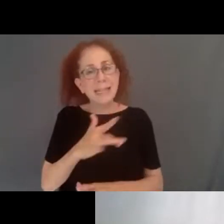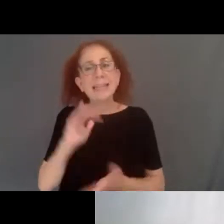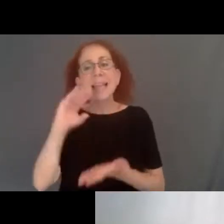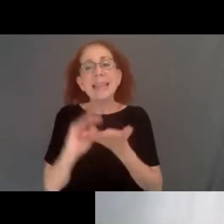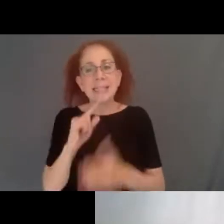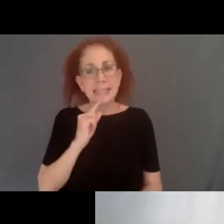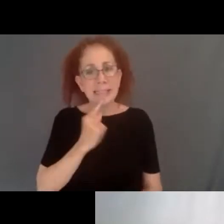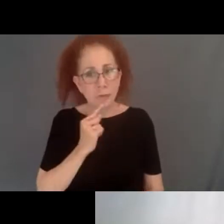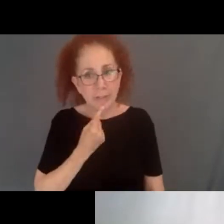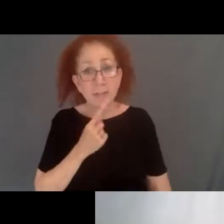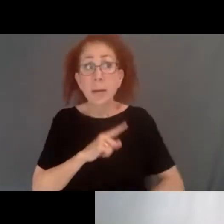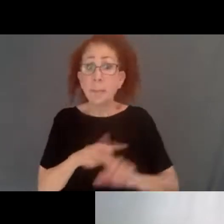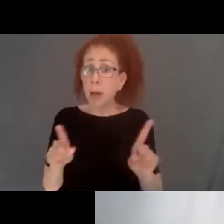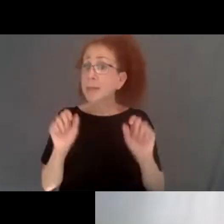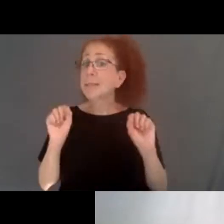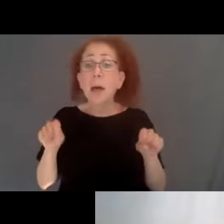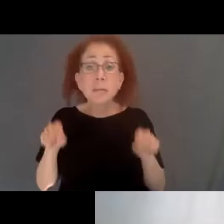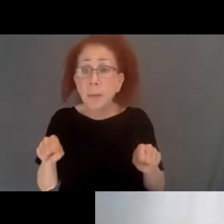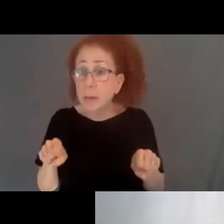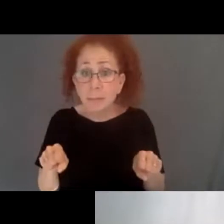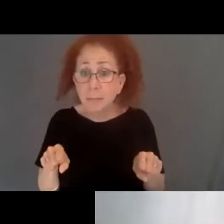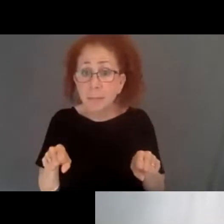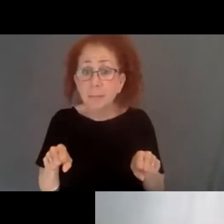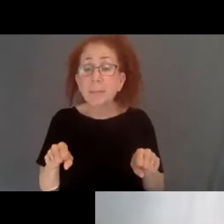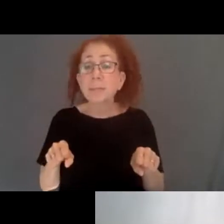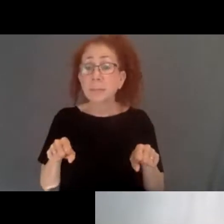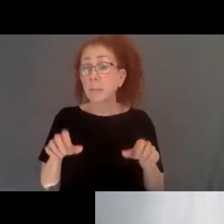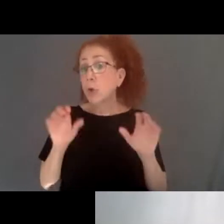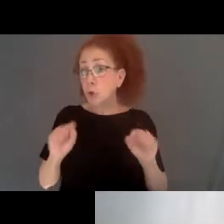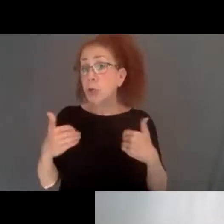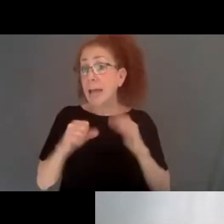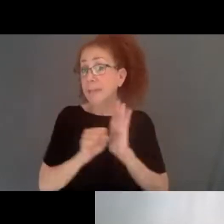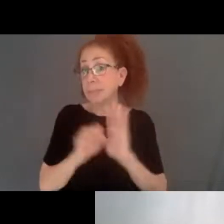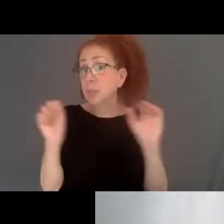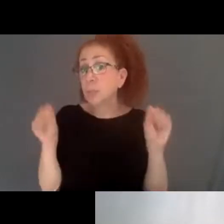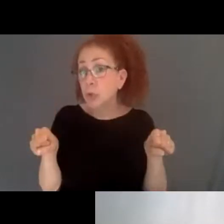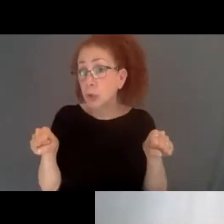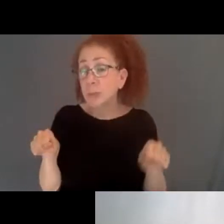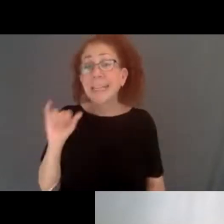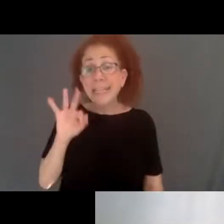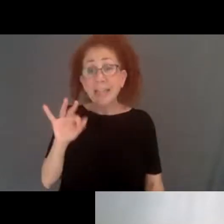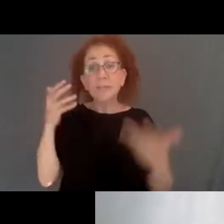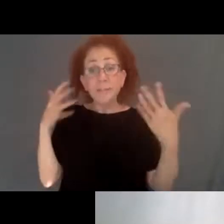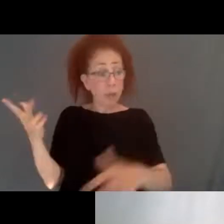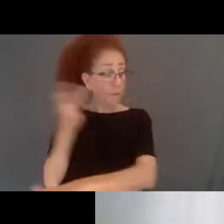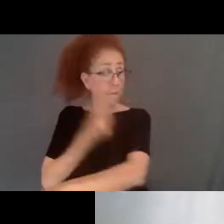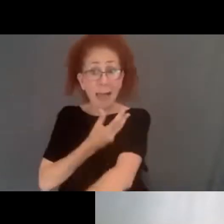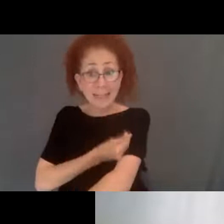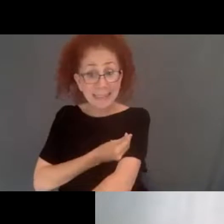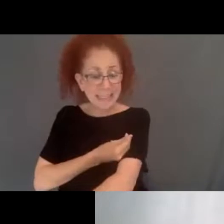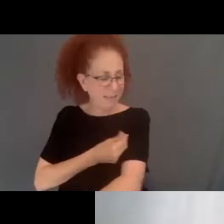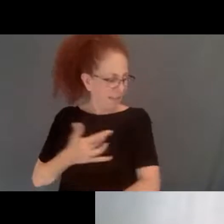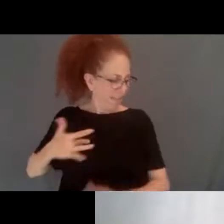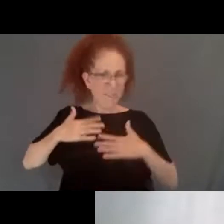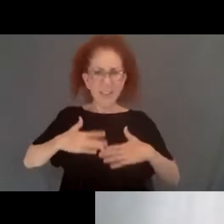seriously ill. But it is possible, and it is possible to be symptomatic. So if you're vaccinated and you have